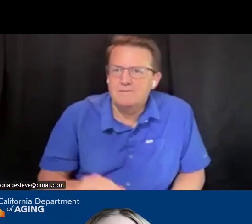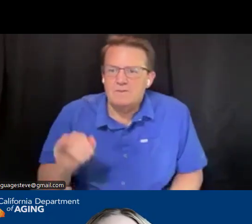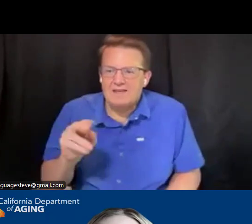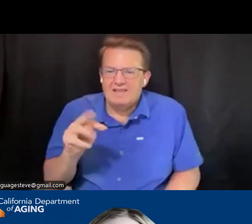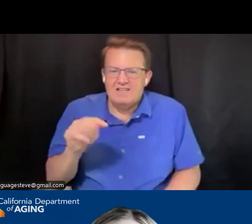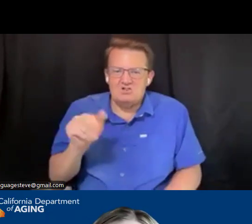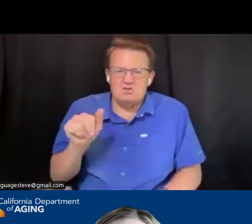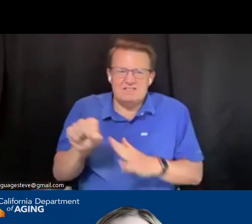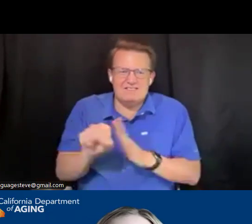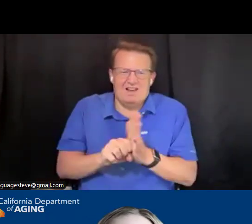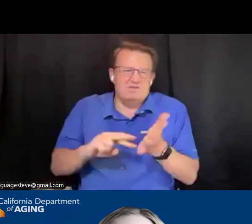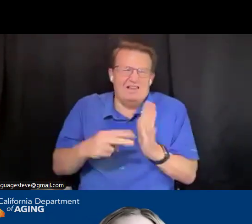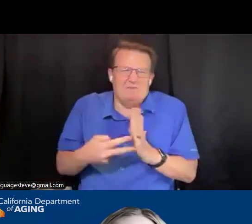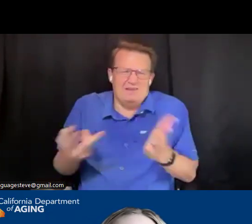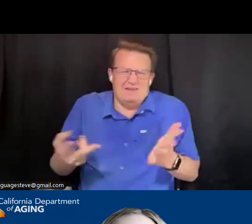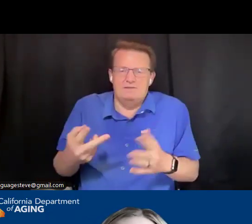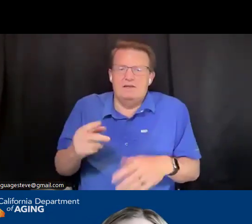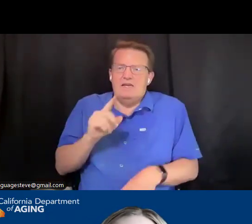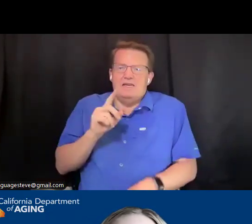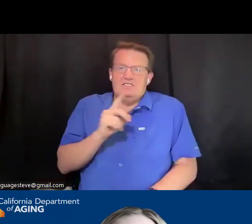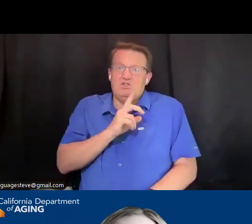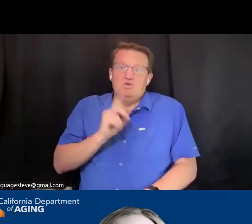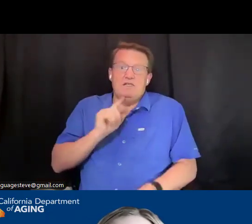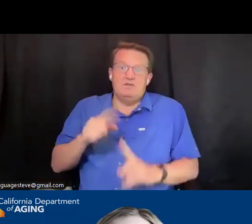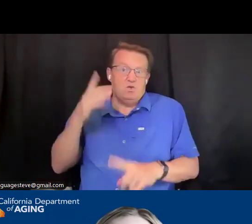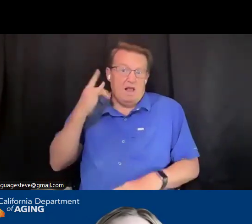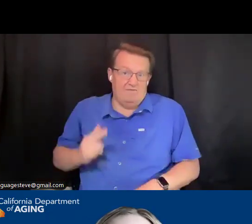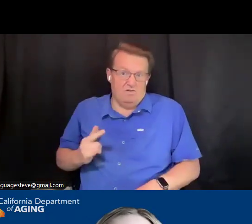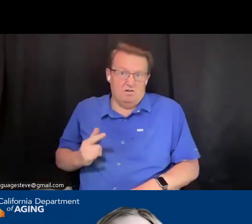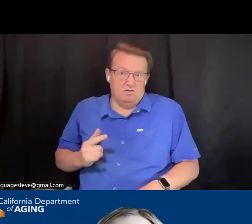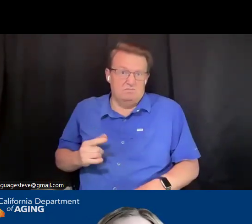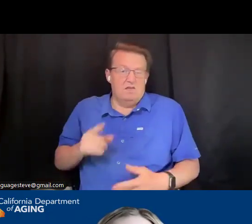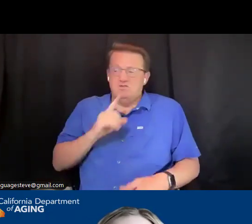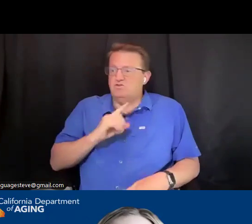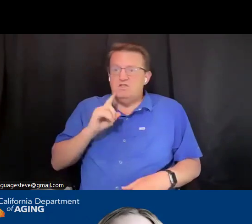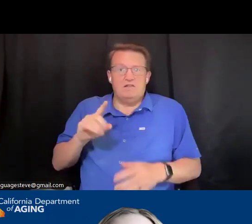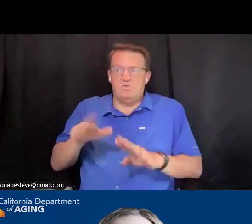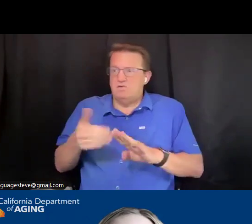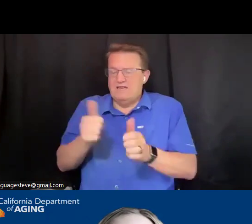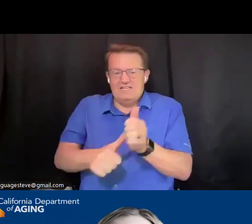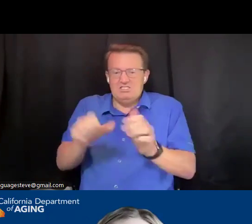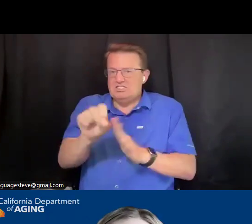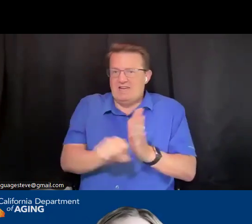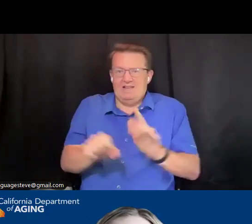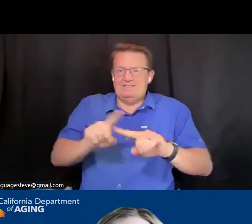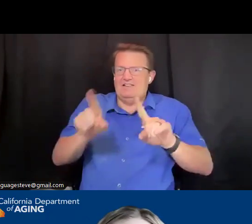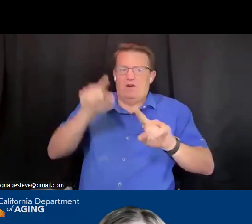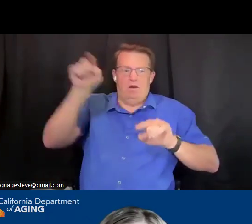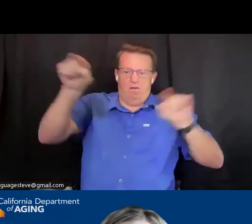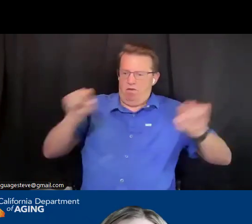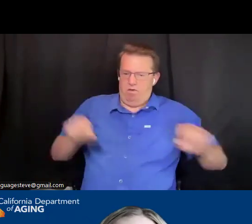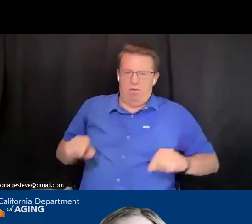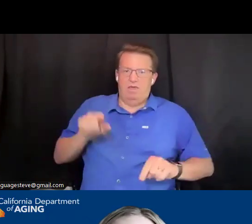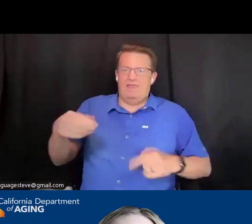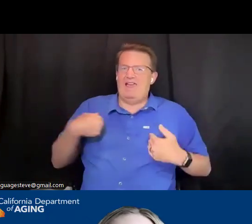is unique to the state of California, as it is unique to every state across the nation. Every state has the autonomy